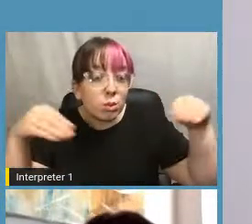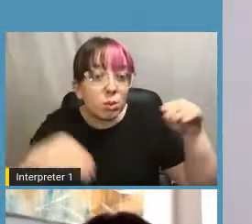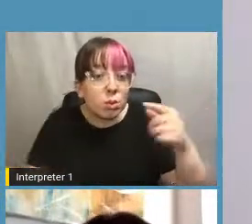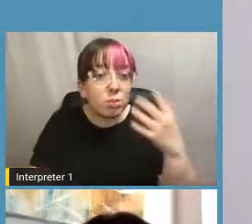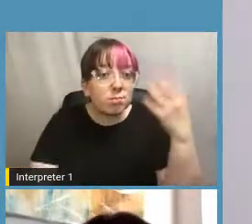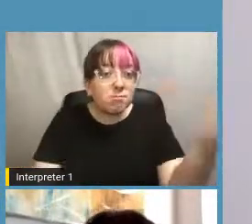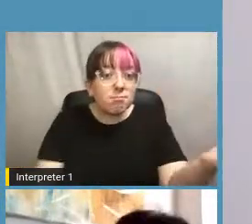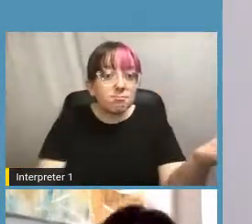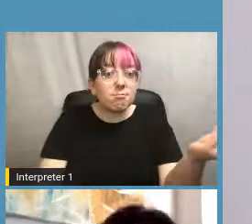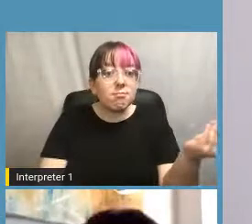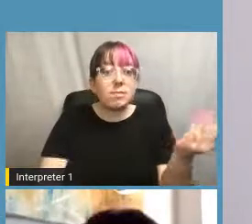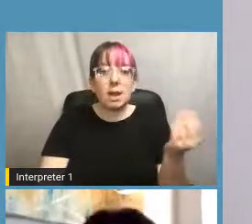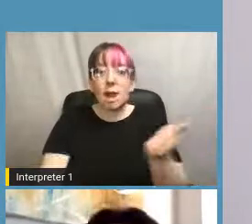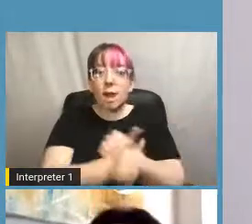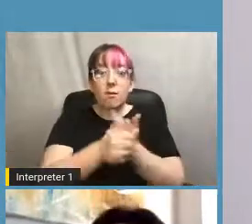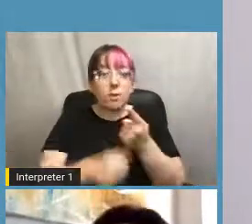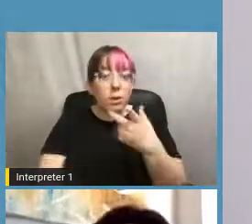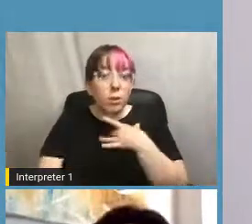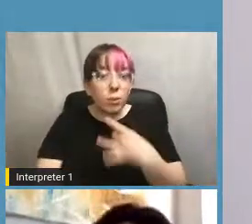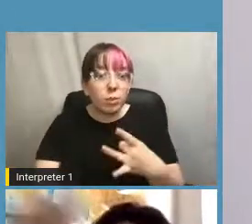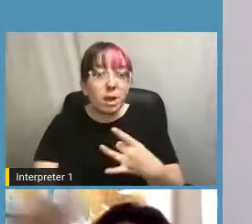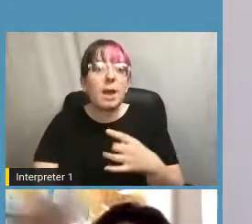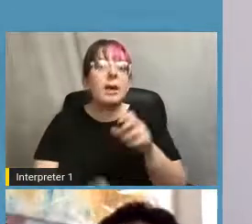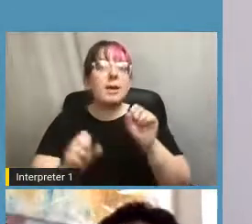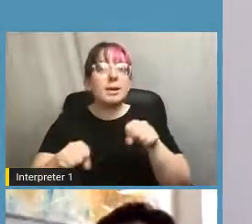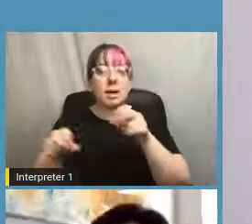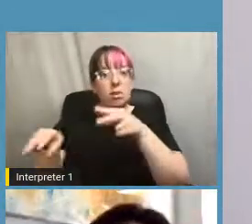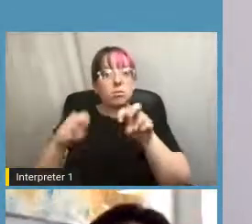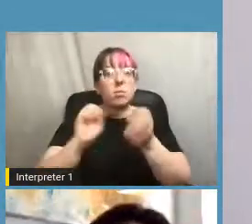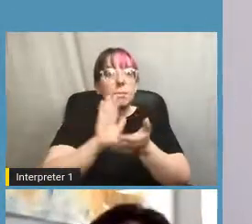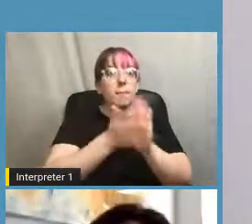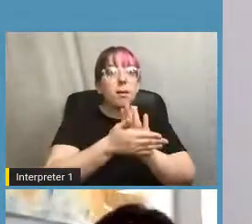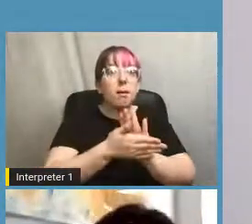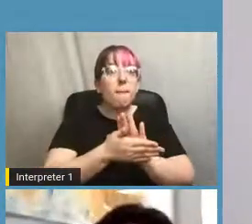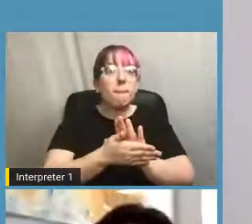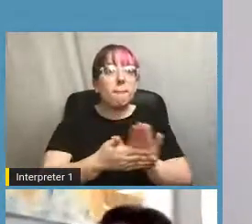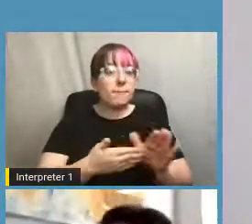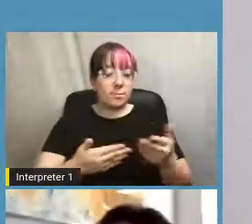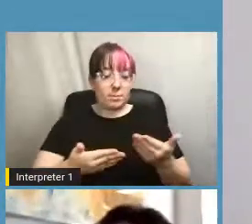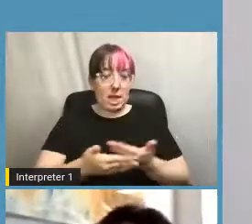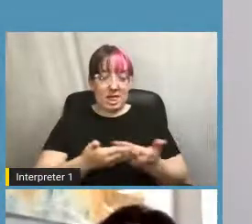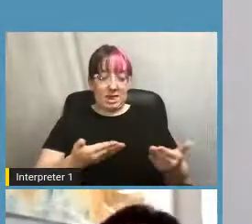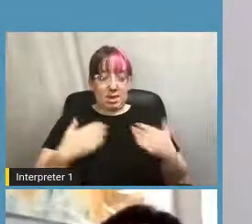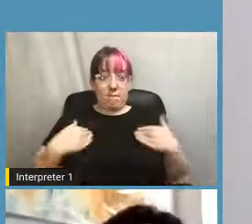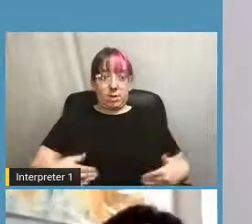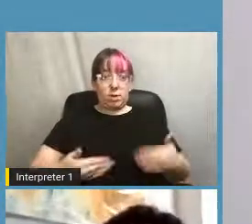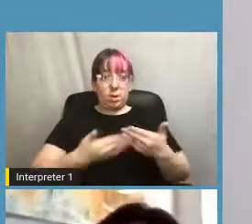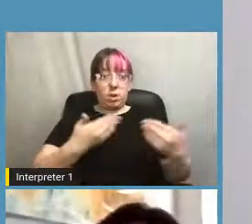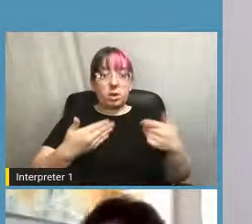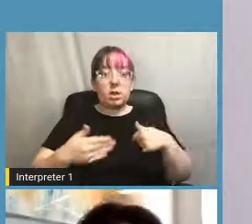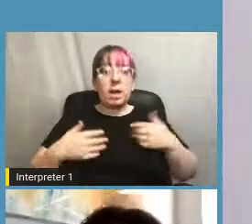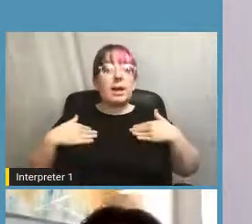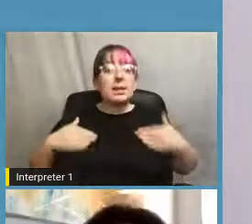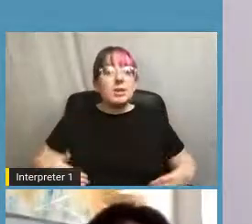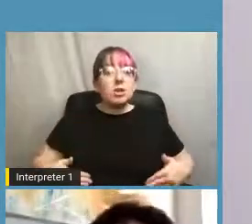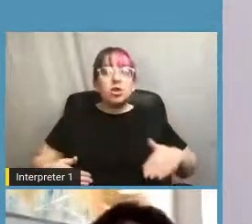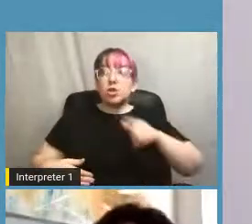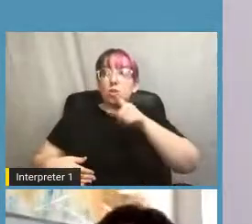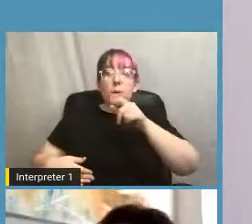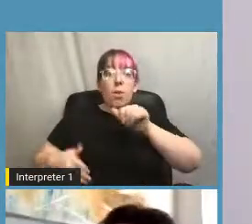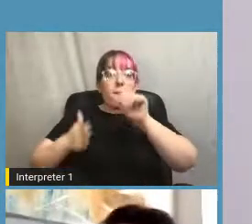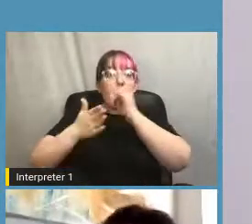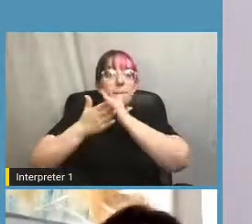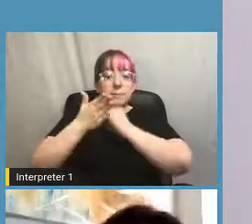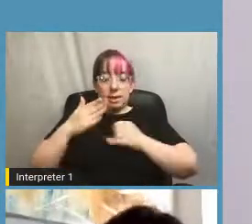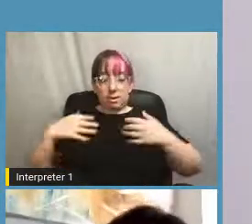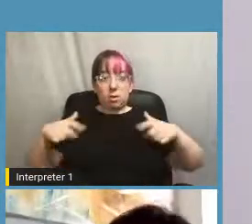and everything that they liked, it can be turned, like could say, well, you can get a t-shirt of this painting, or you can get a print,